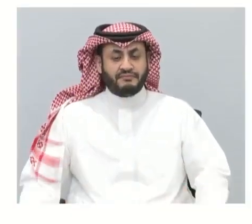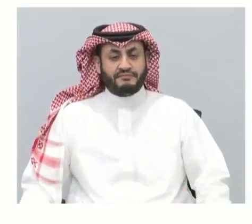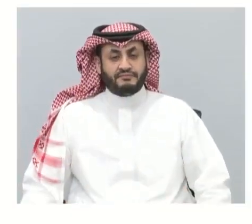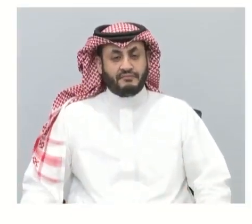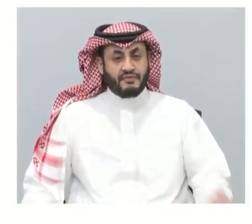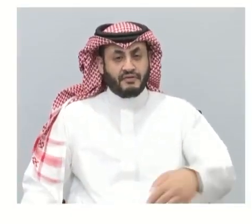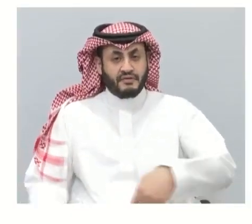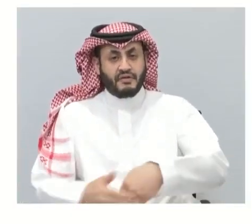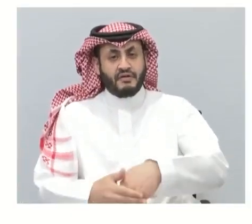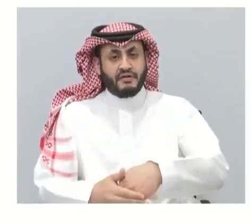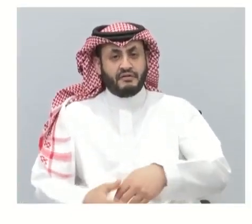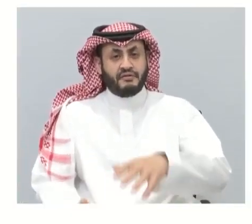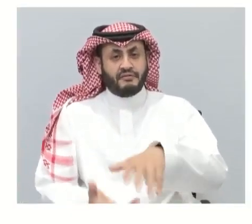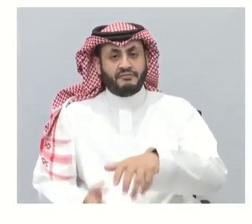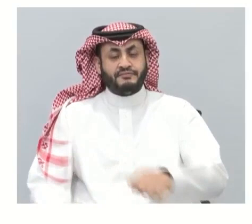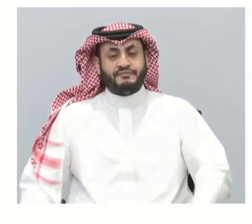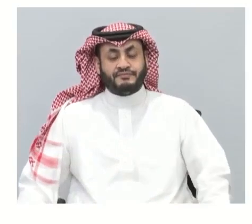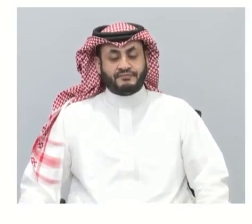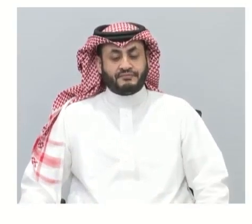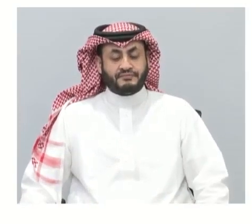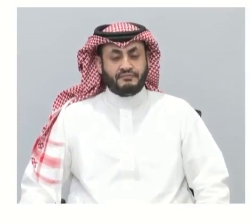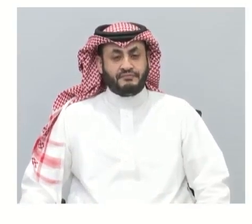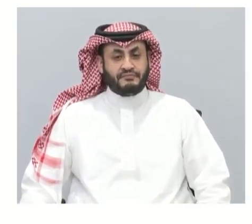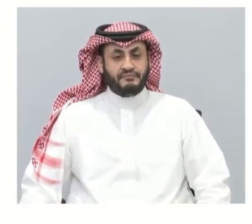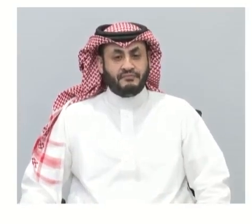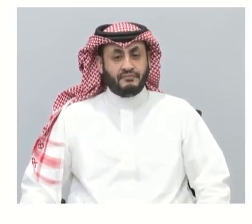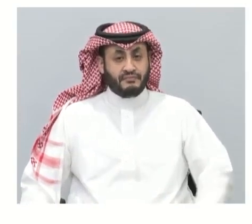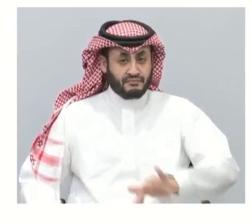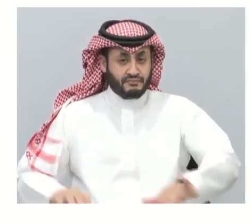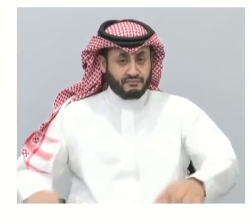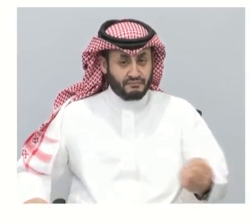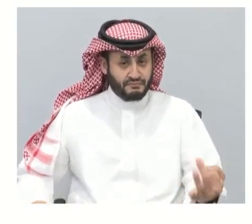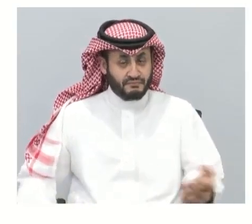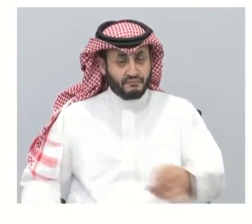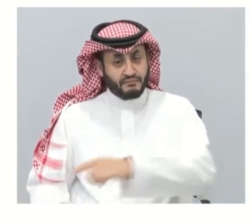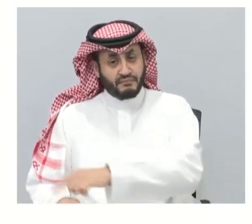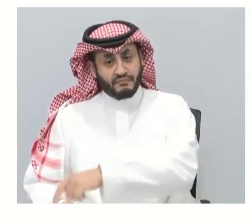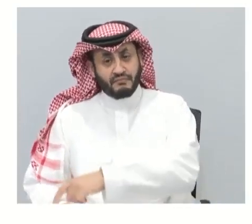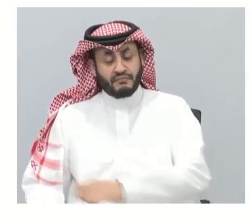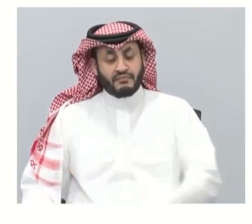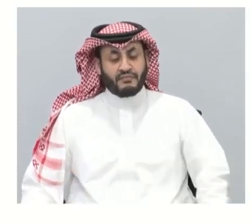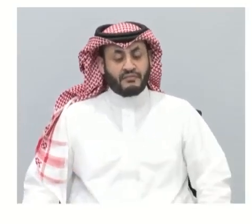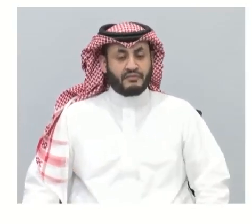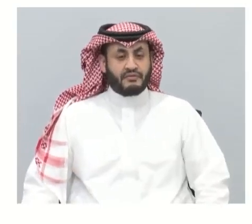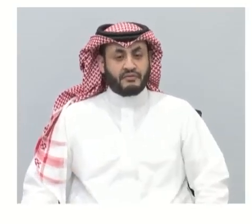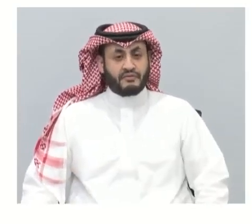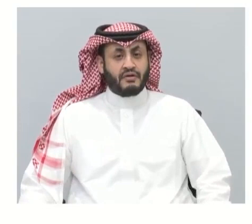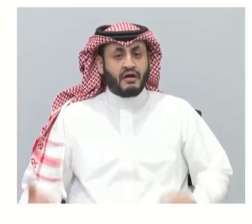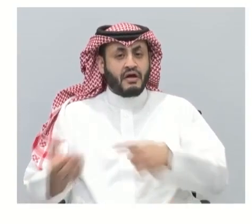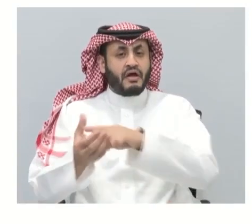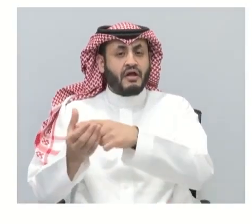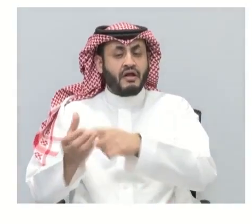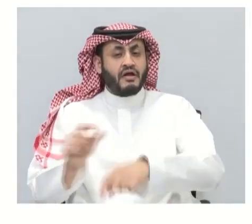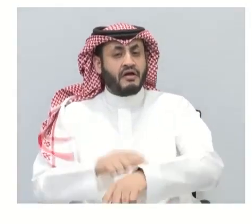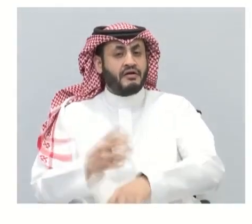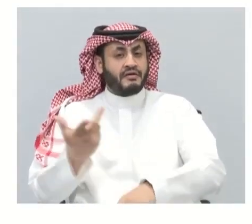Someone who's playing football. To a football player, what are the questions that you want to ask him? How many goals have you